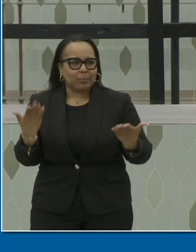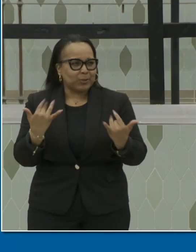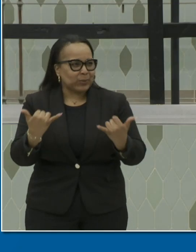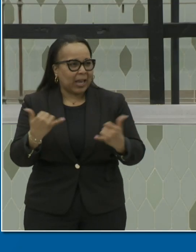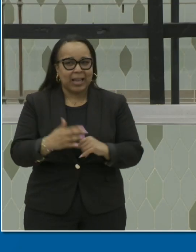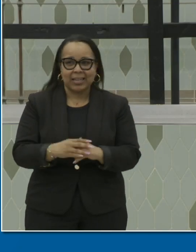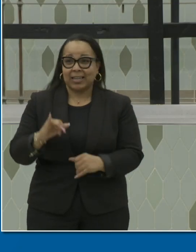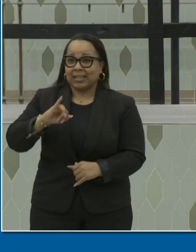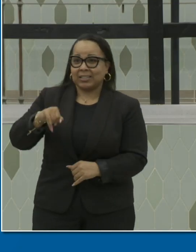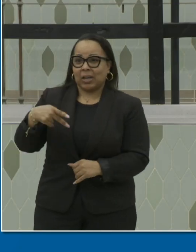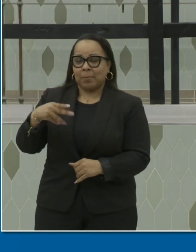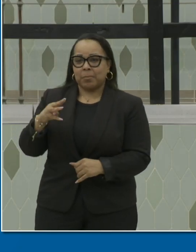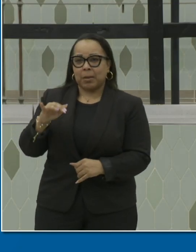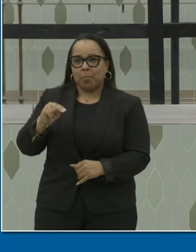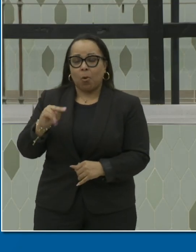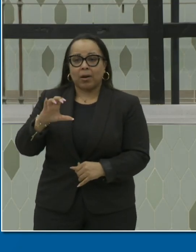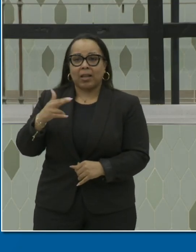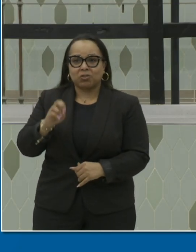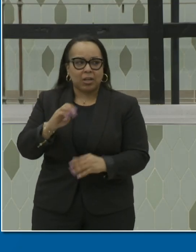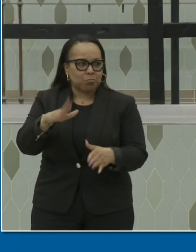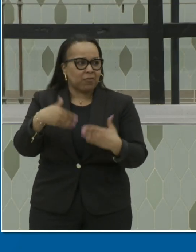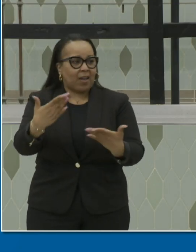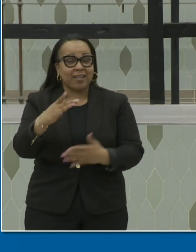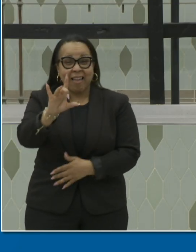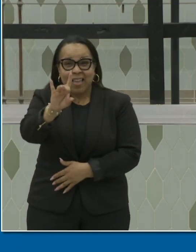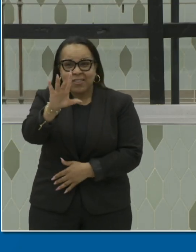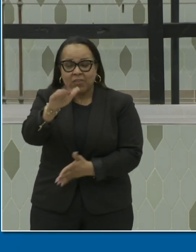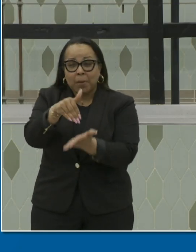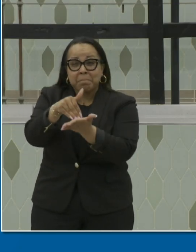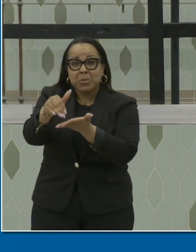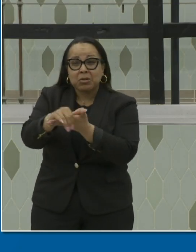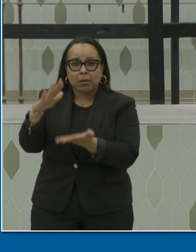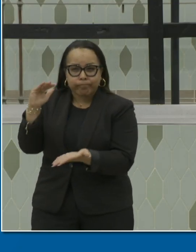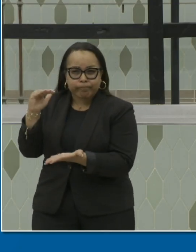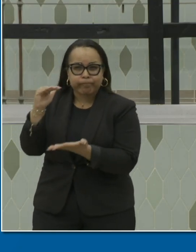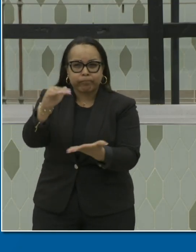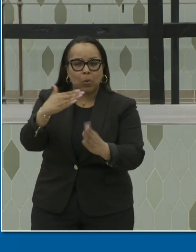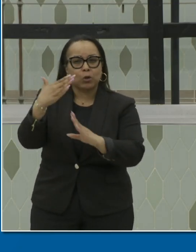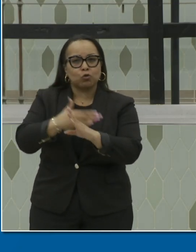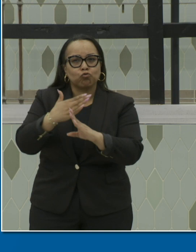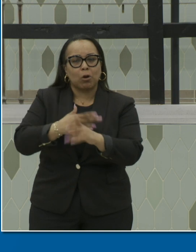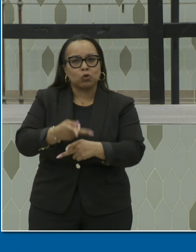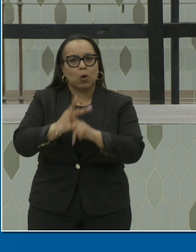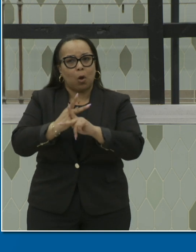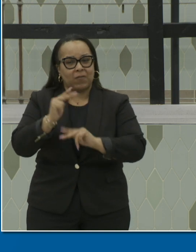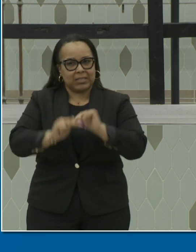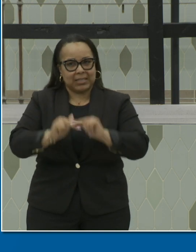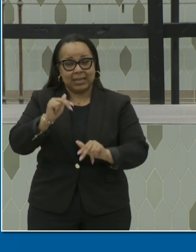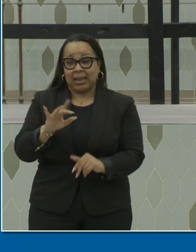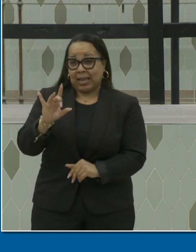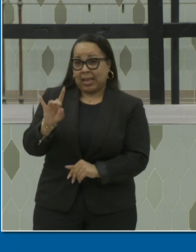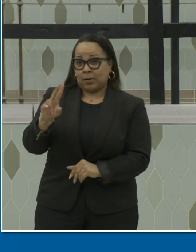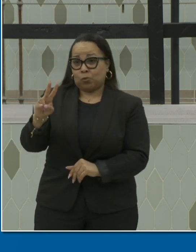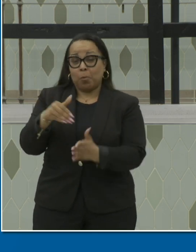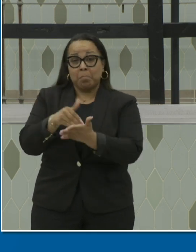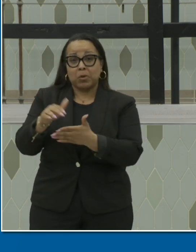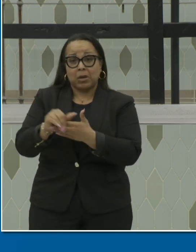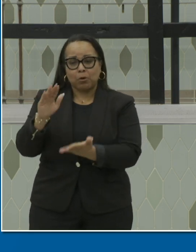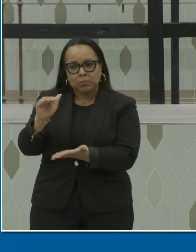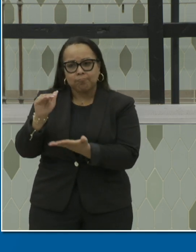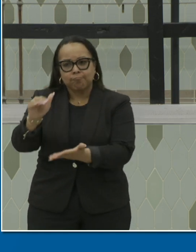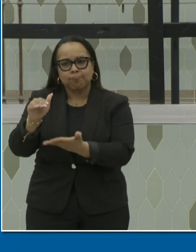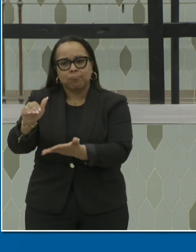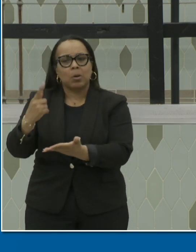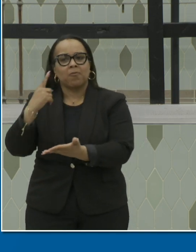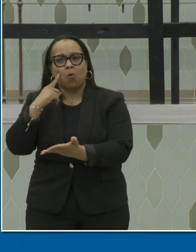today. JP Morgan Chase provided an $85 million construction loan facility and $82 million and more